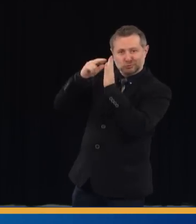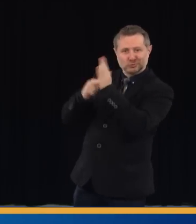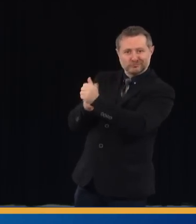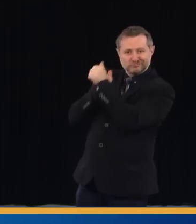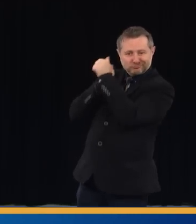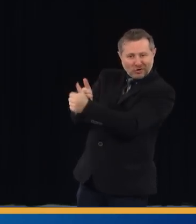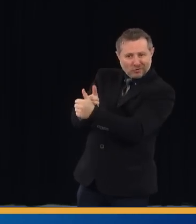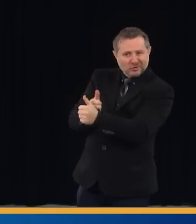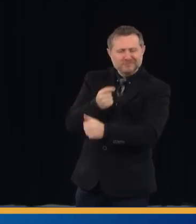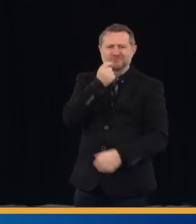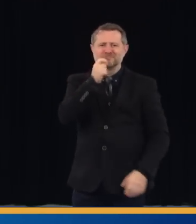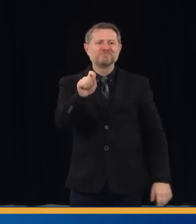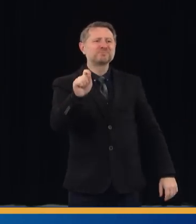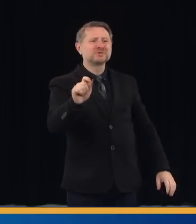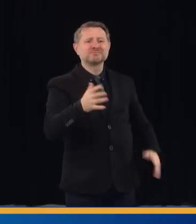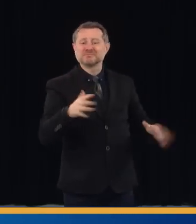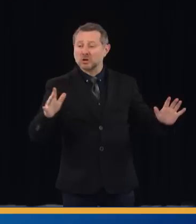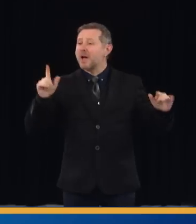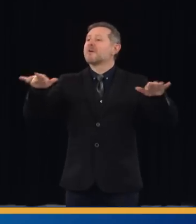That's the rule.